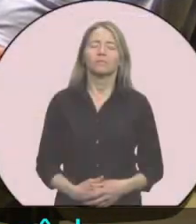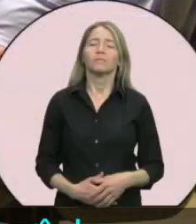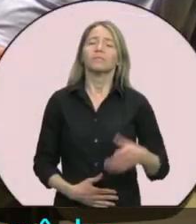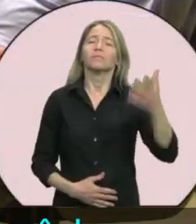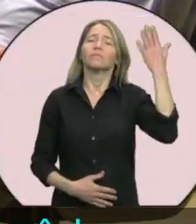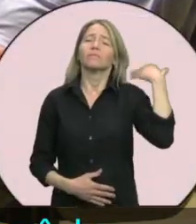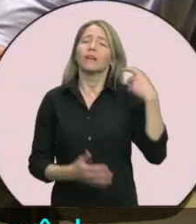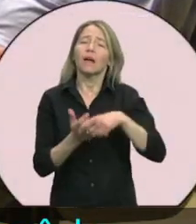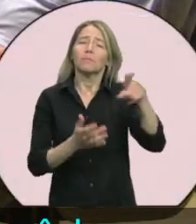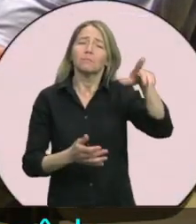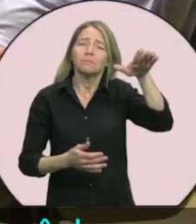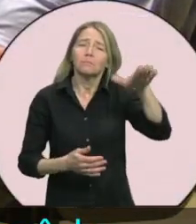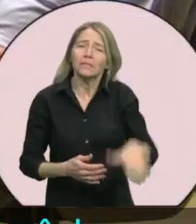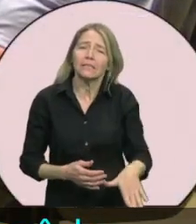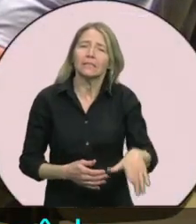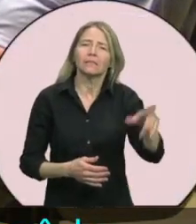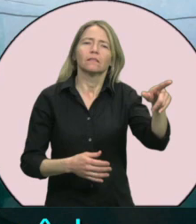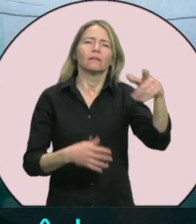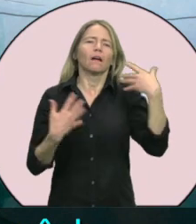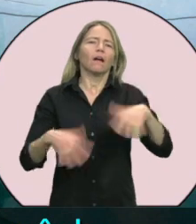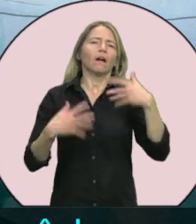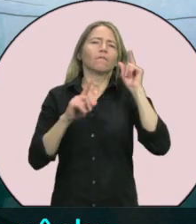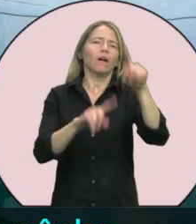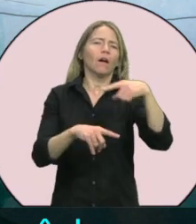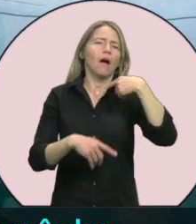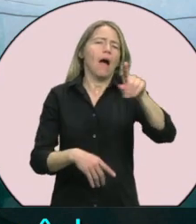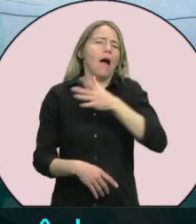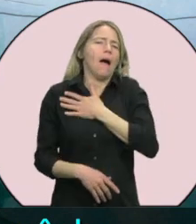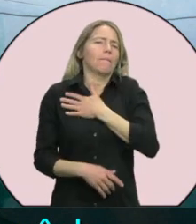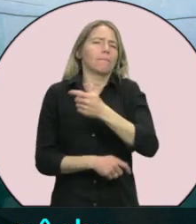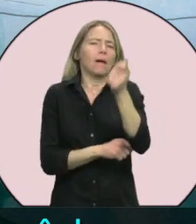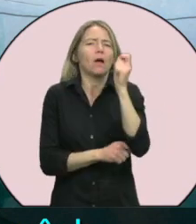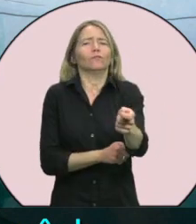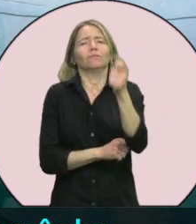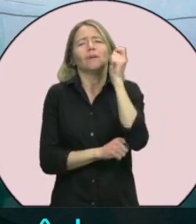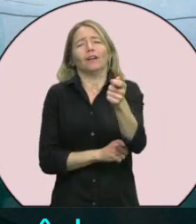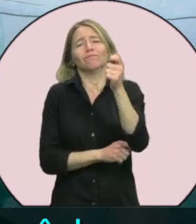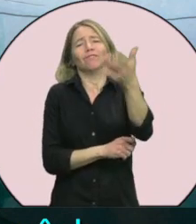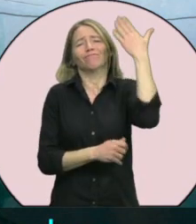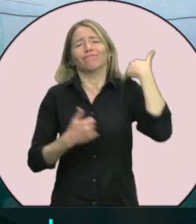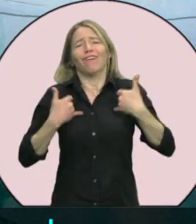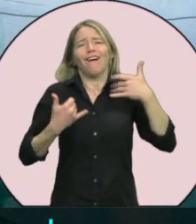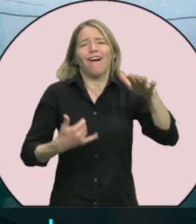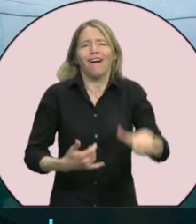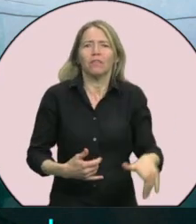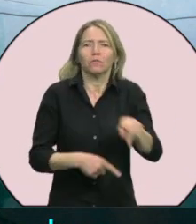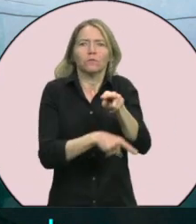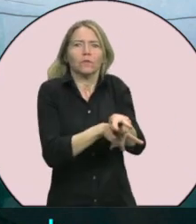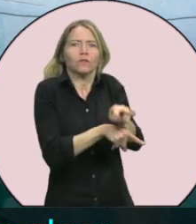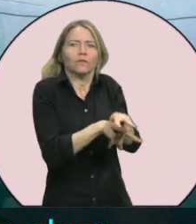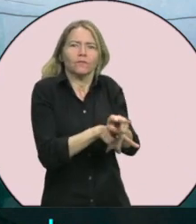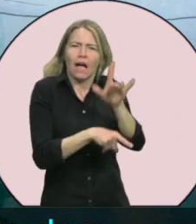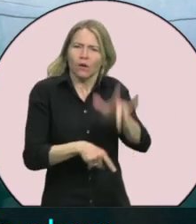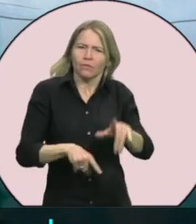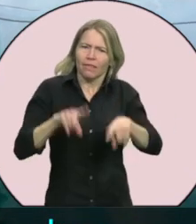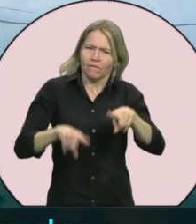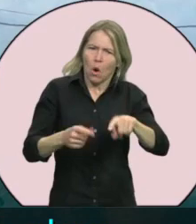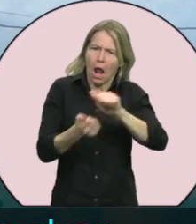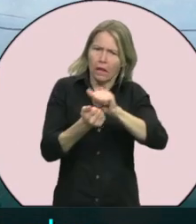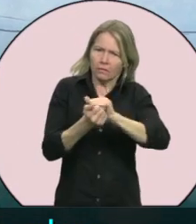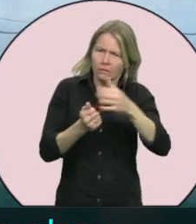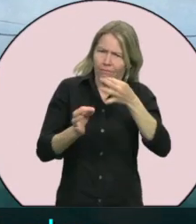When she was small, she really enjoyed fishing when she was really young. And they kept an eye on her